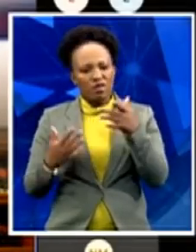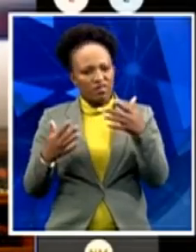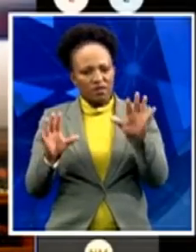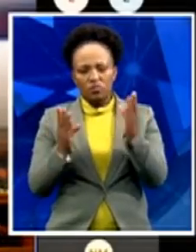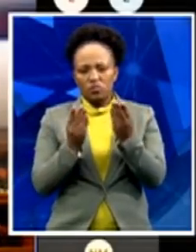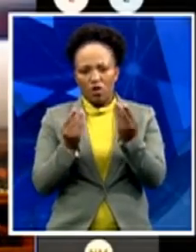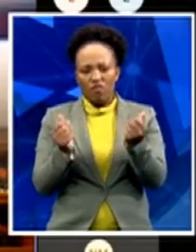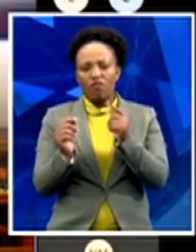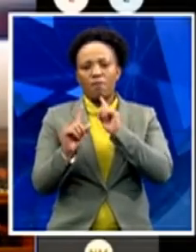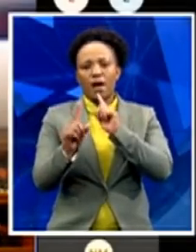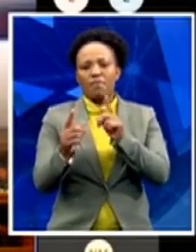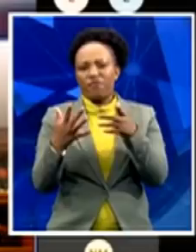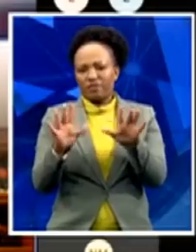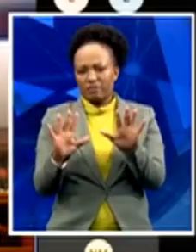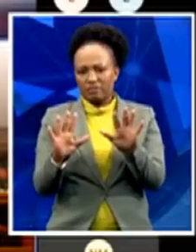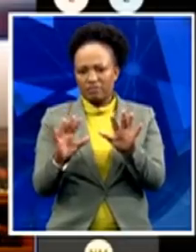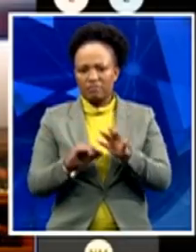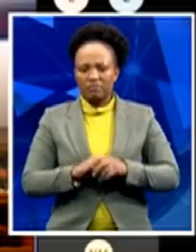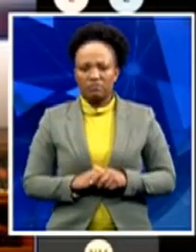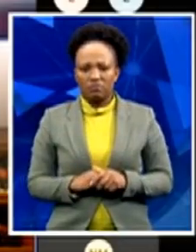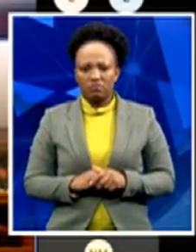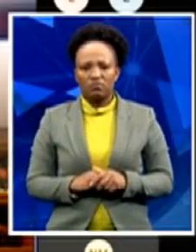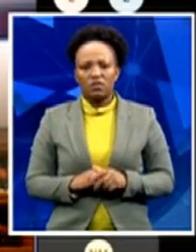And so I proceed to then deal with the